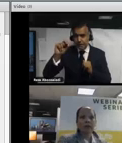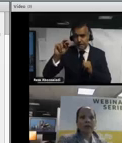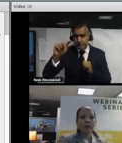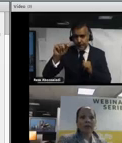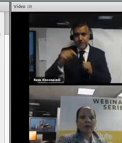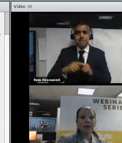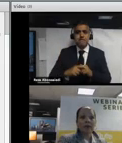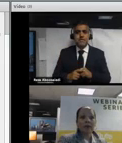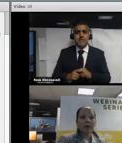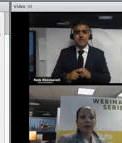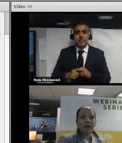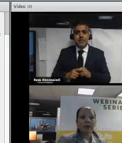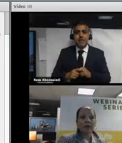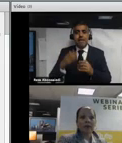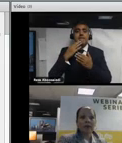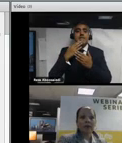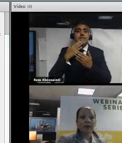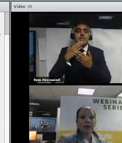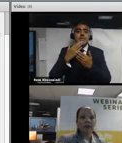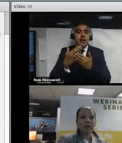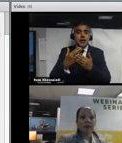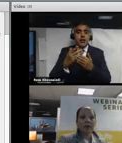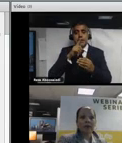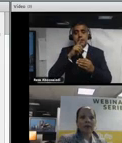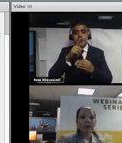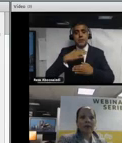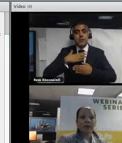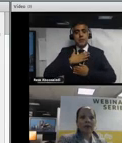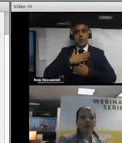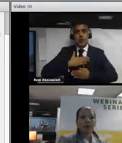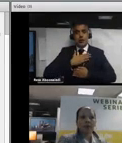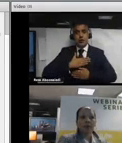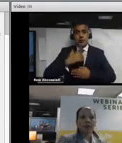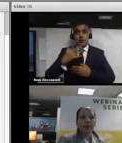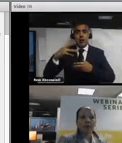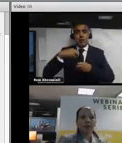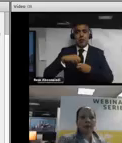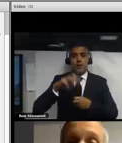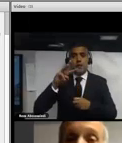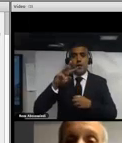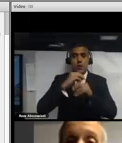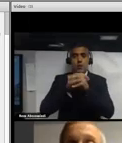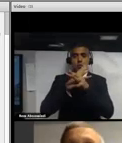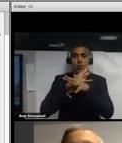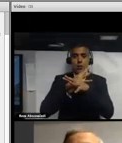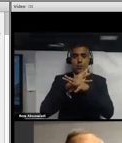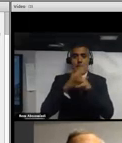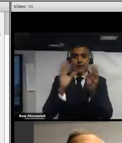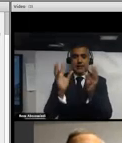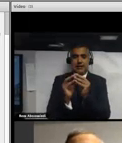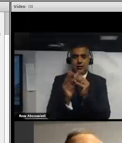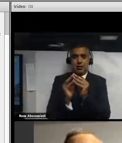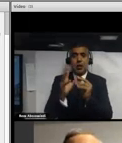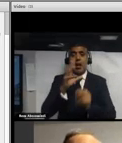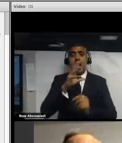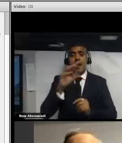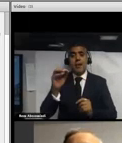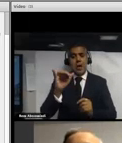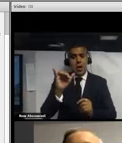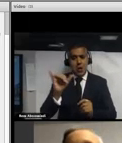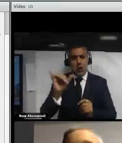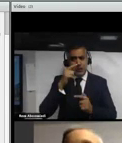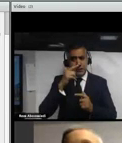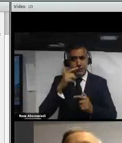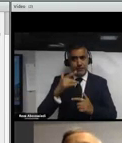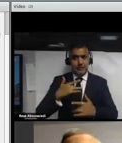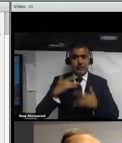Thank you. And it's a pleasure to be part of this webinar series. And it's also a pleasure to see so many people interested in